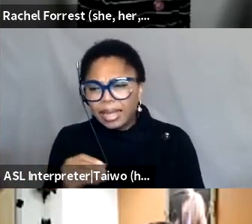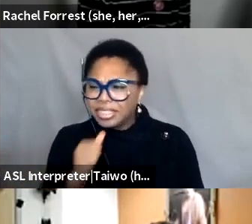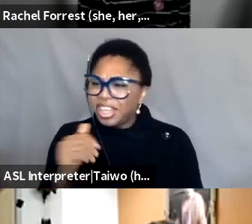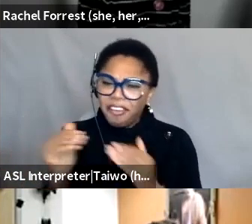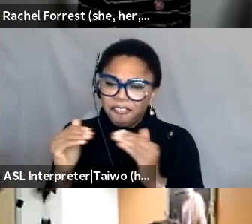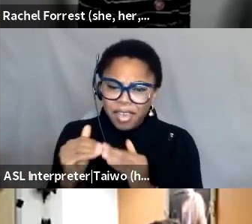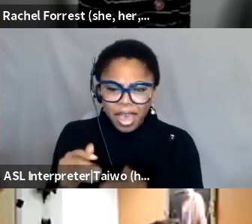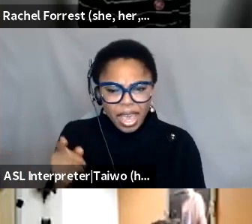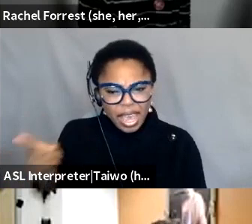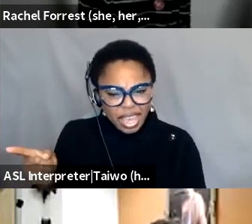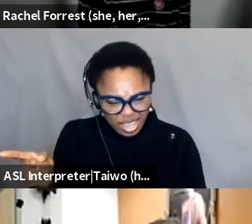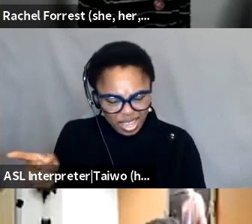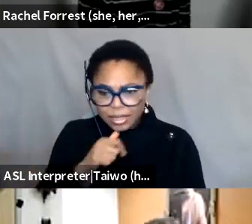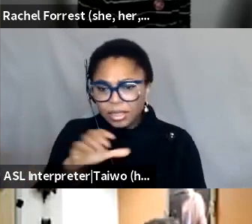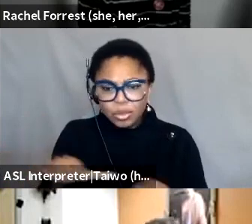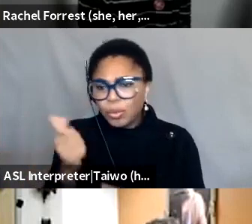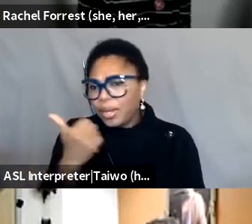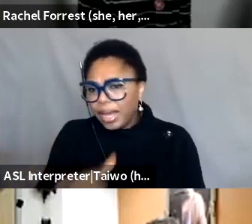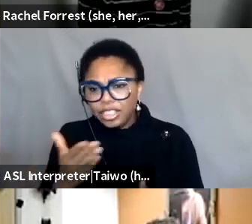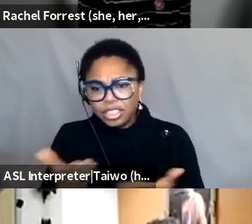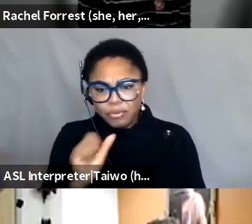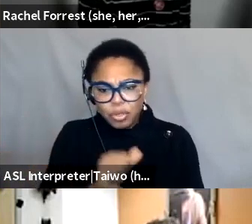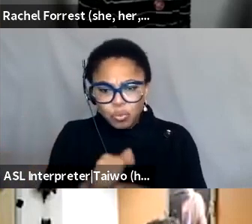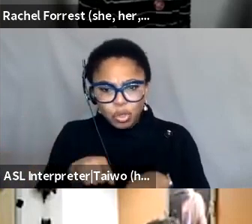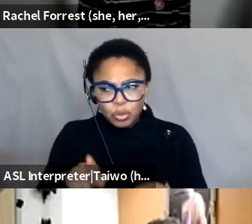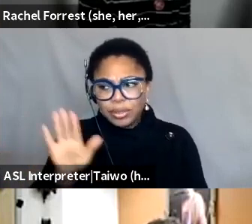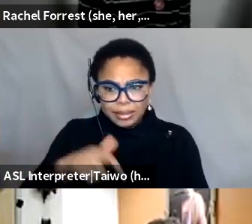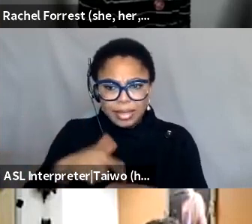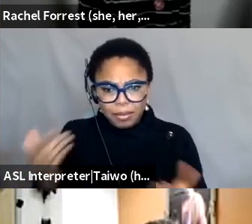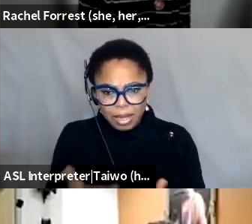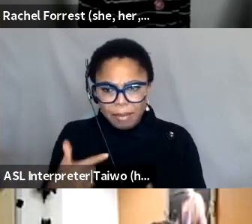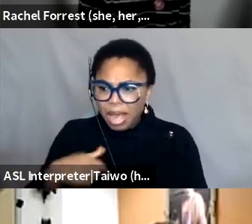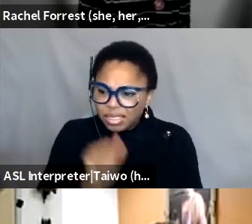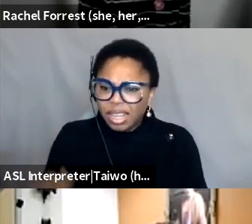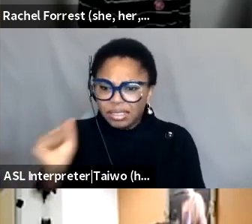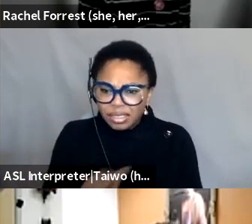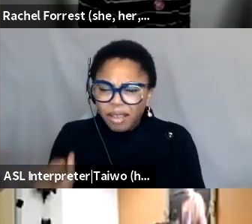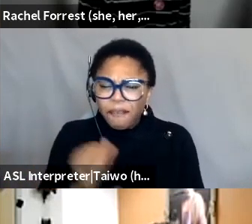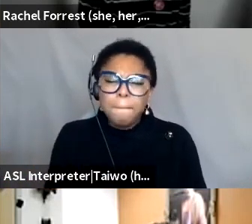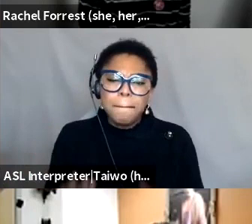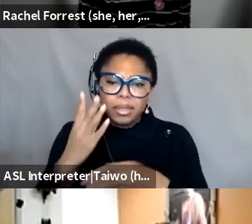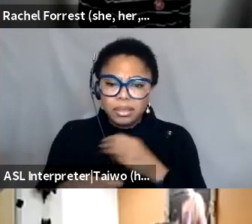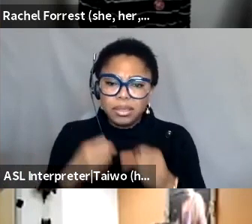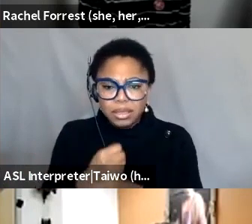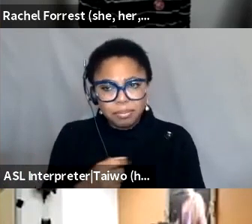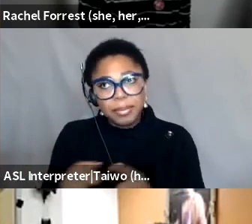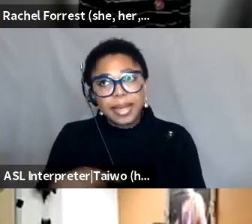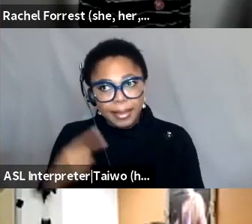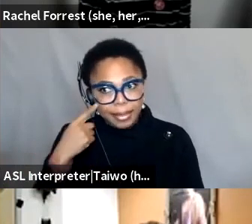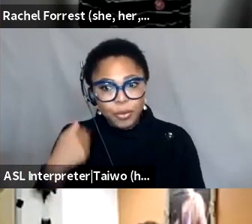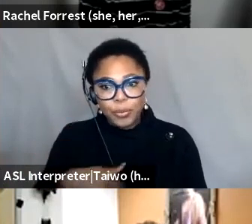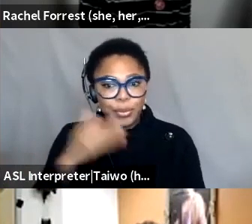fair because like, he didn't do any service work during his time here. And like, I've been busting my ass on that for years. But I think we know